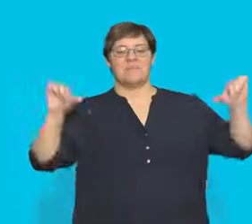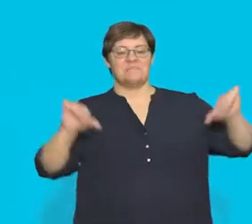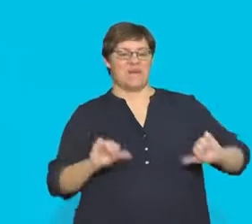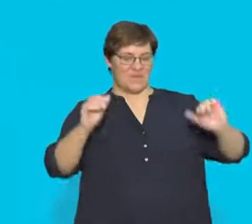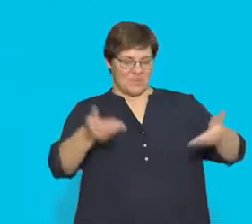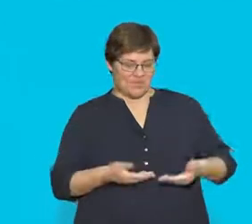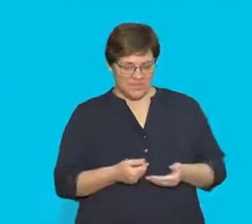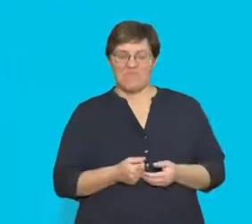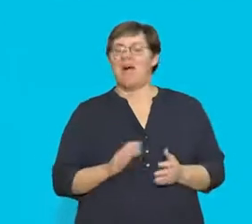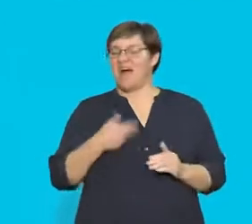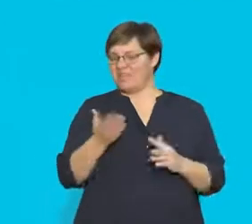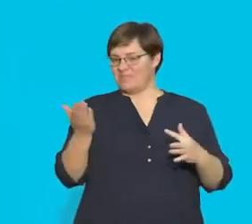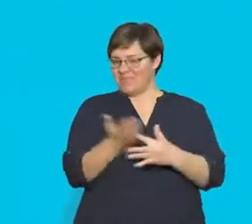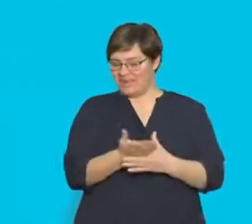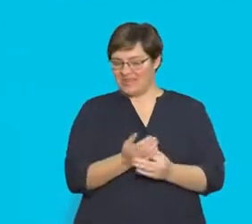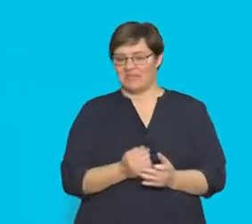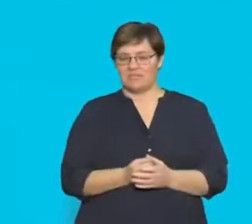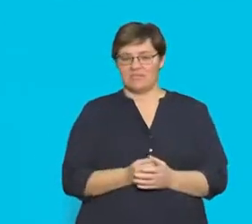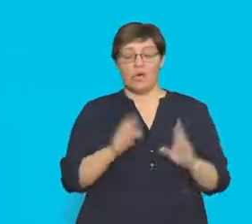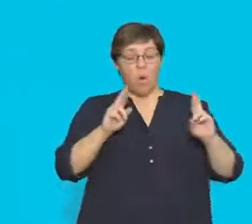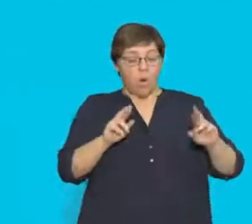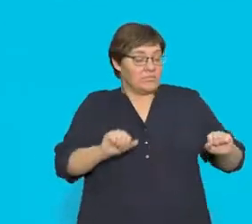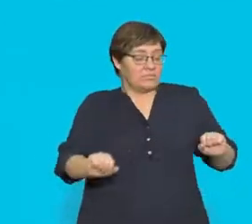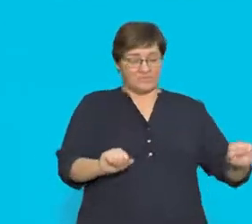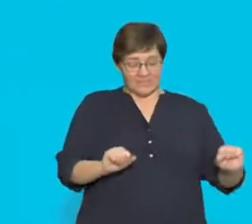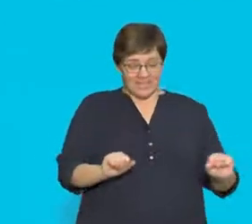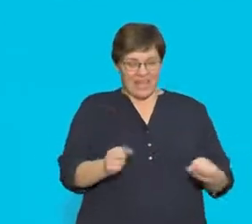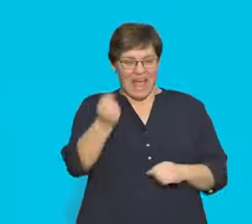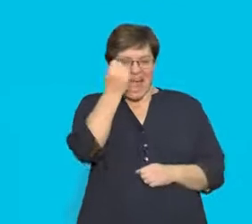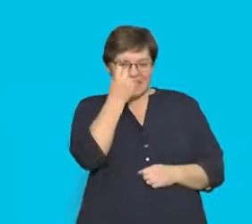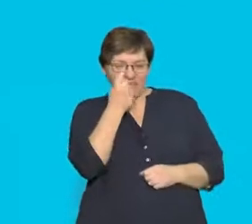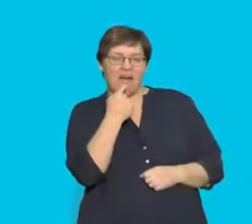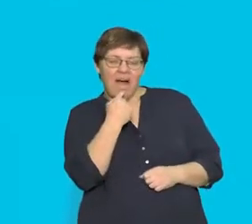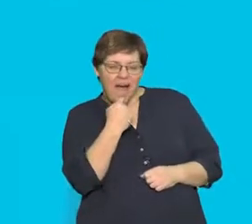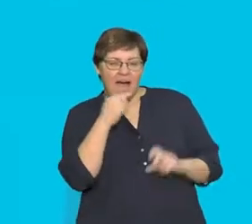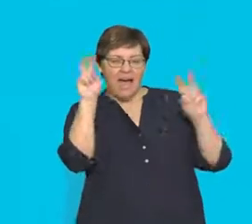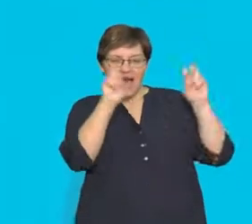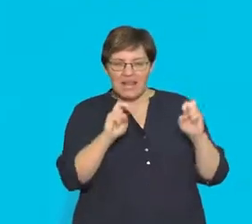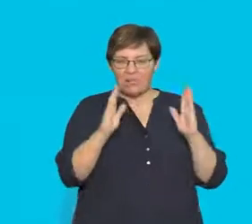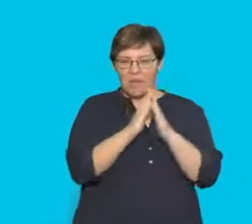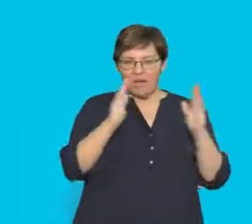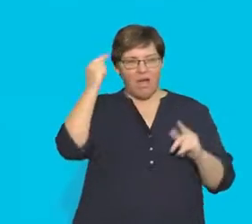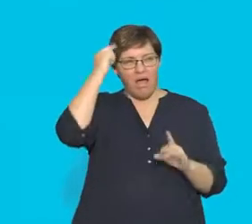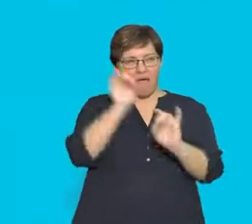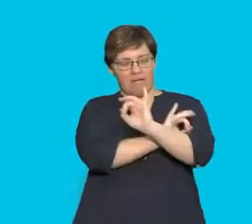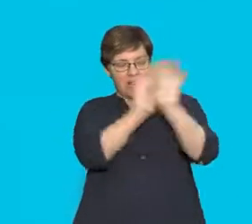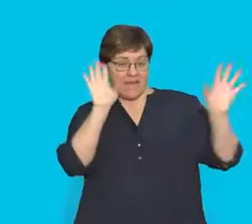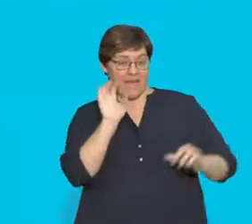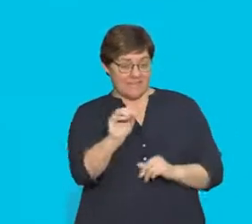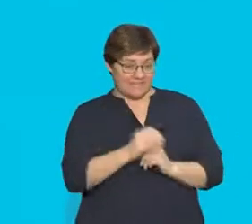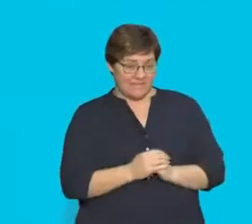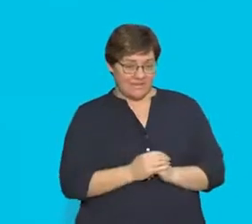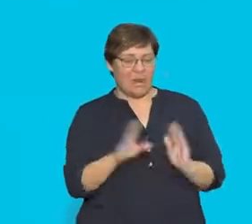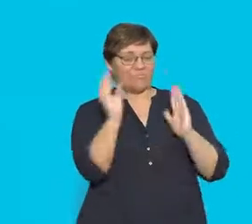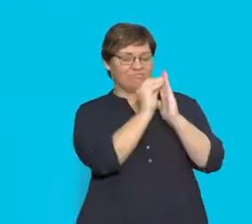Welcome back from your little ad break. I hope you've got those points all about electromagnetism clear in your mind. Take a note,